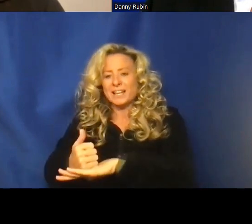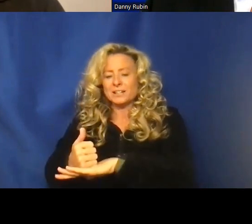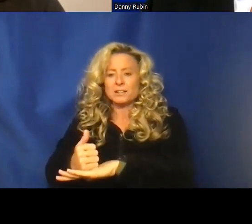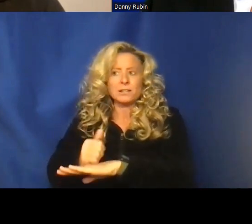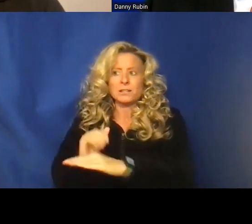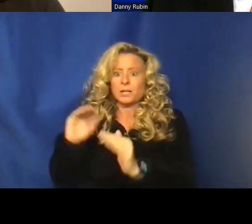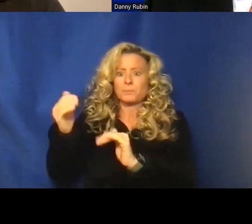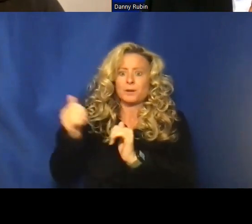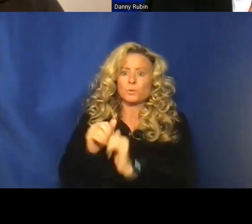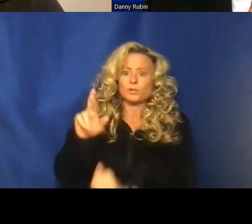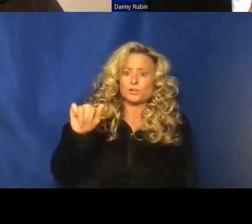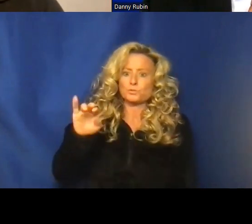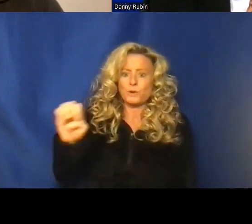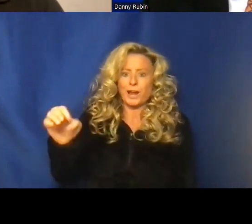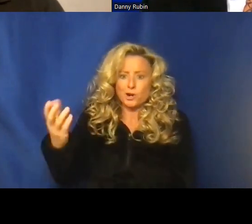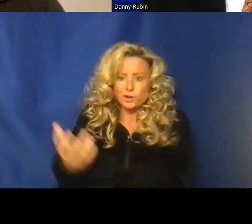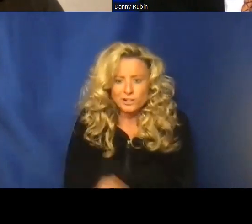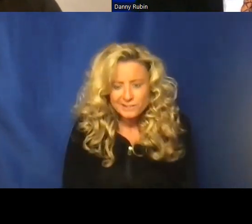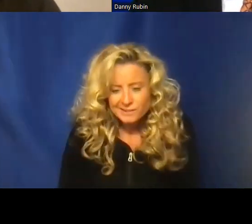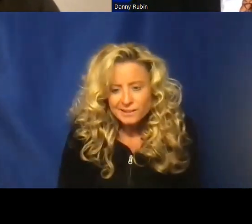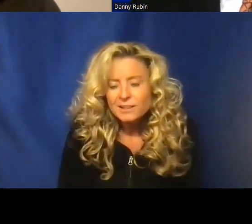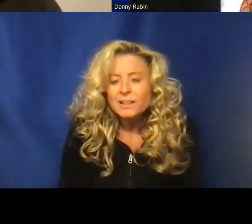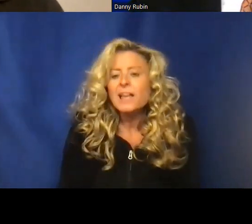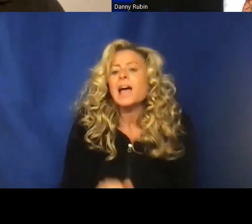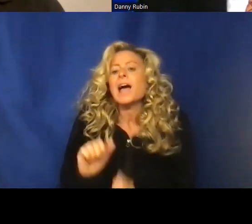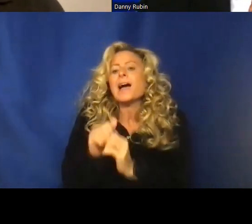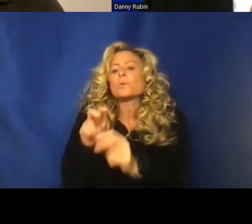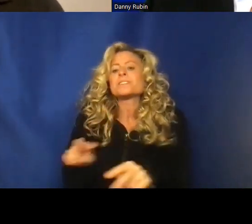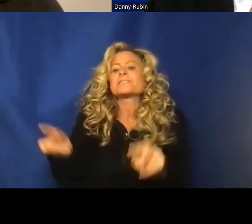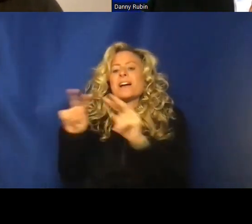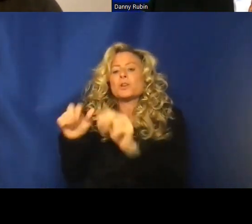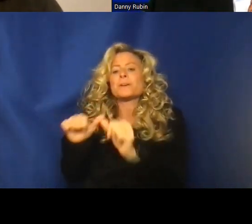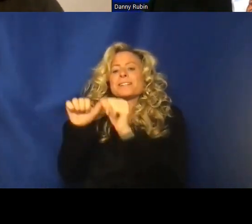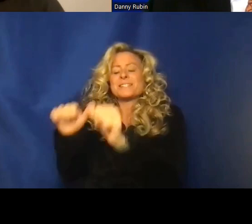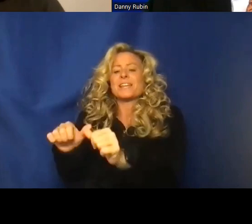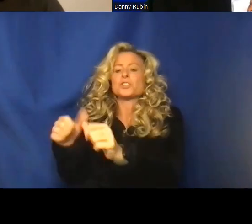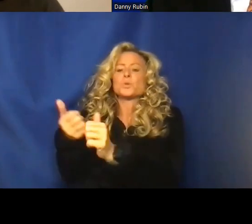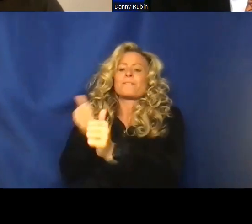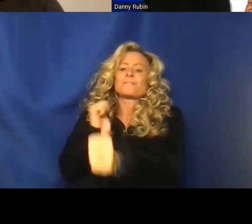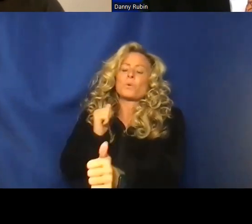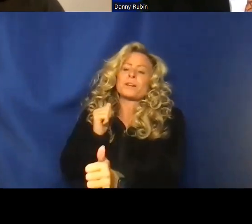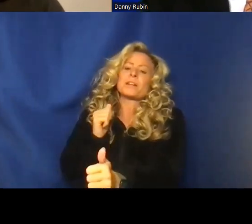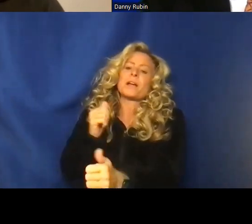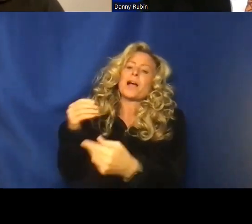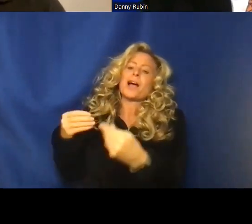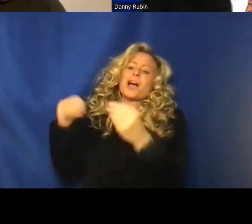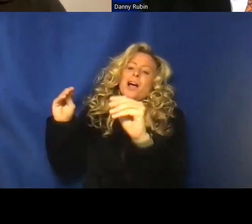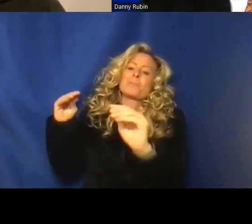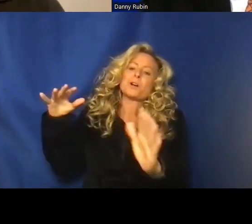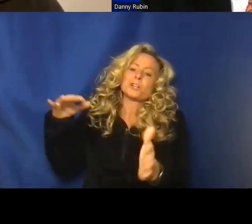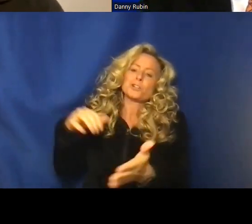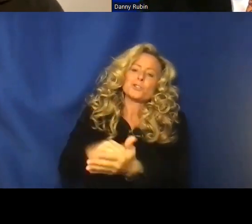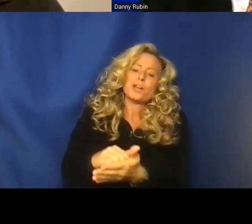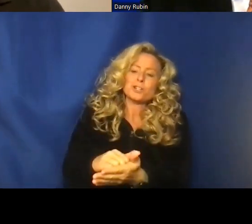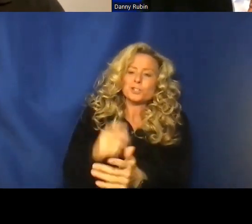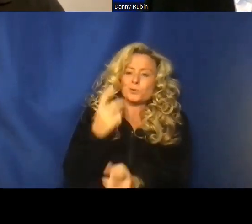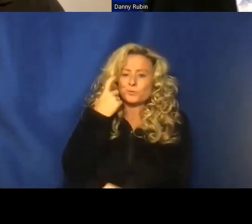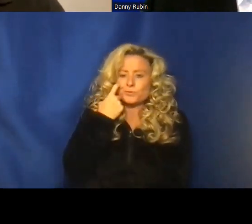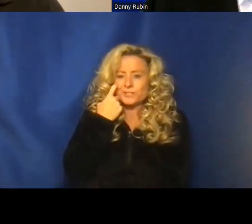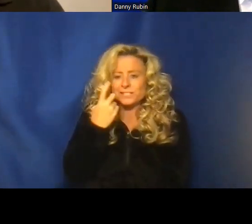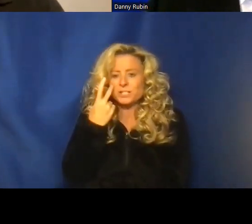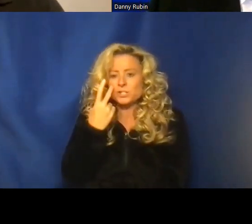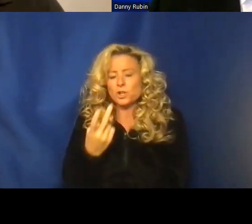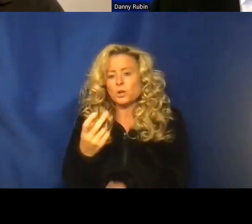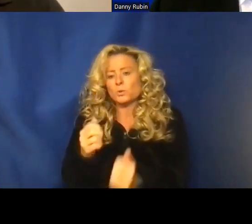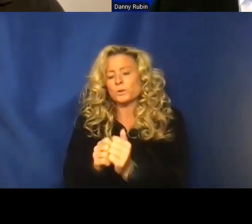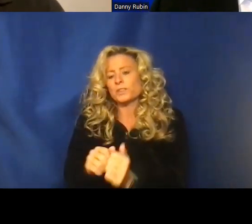rarity? And how is the value maintained over time to avoid a market crash? We just saw one with this